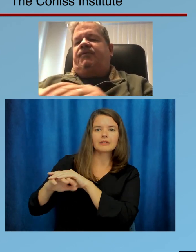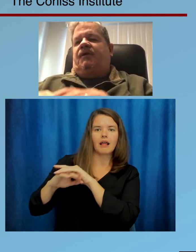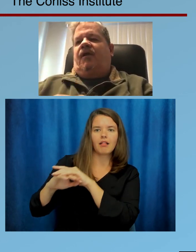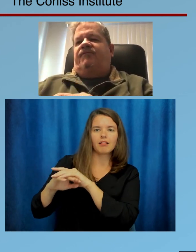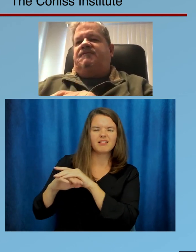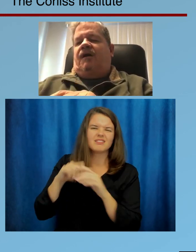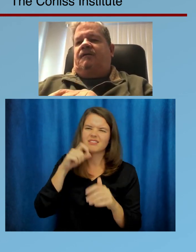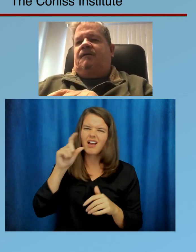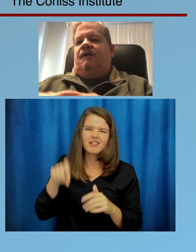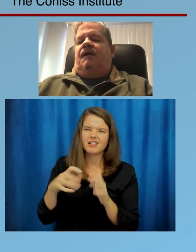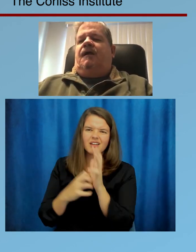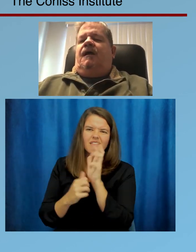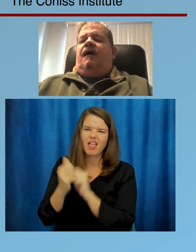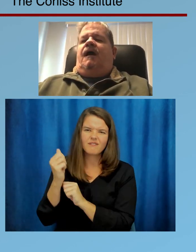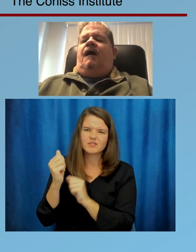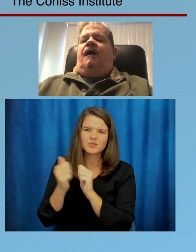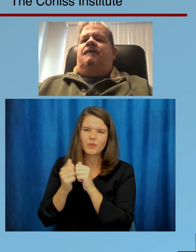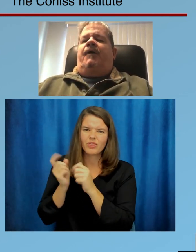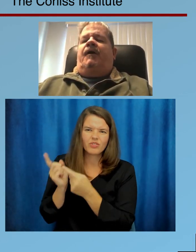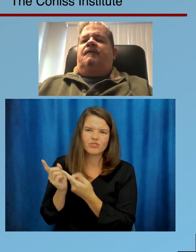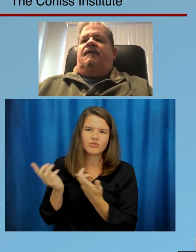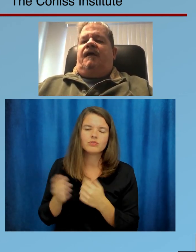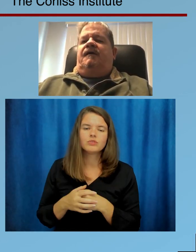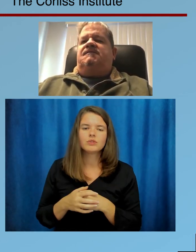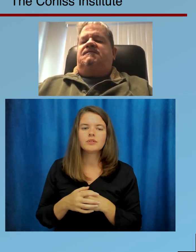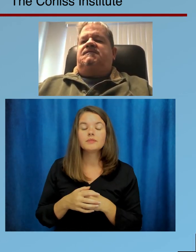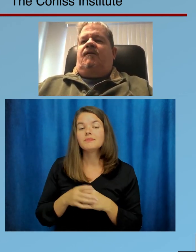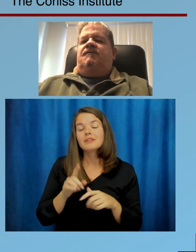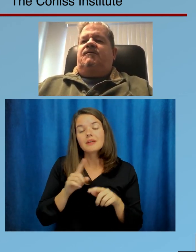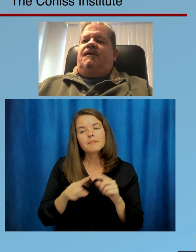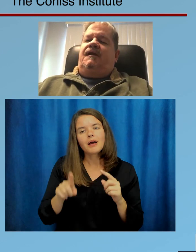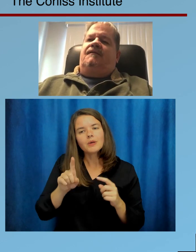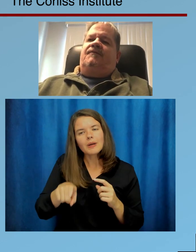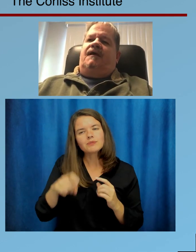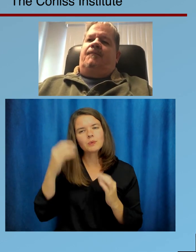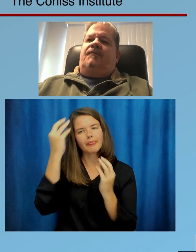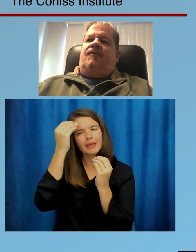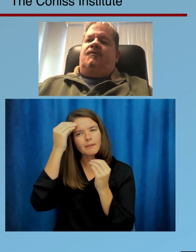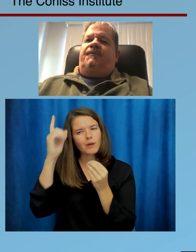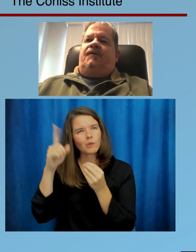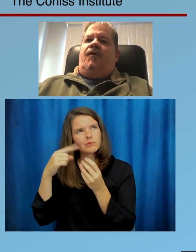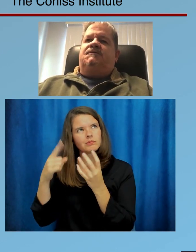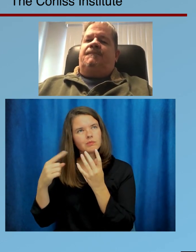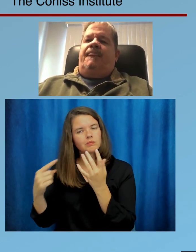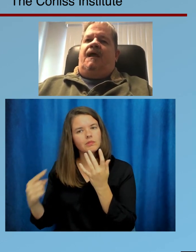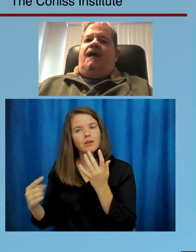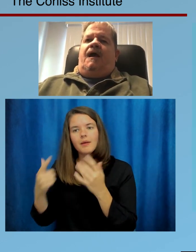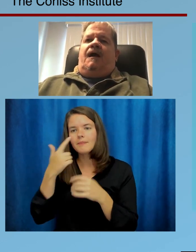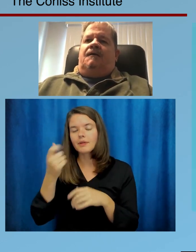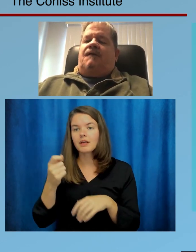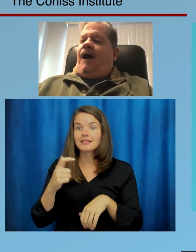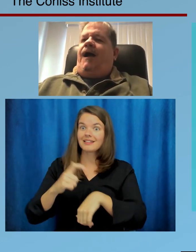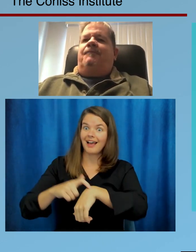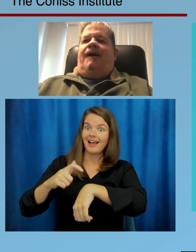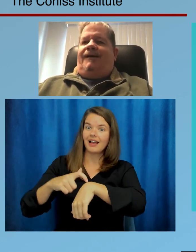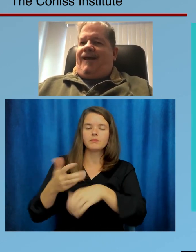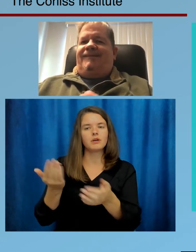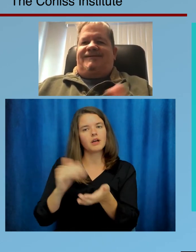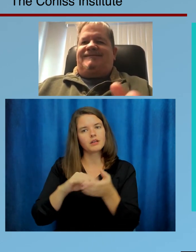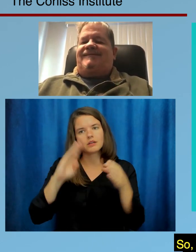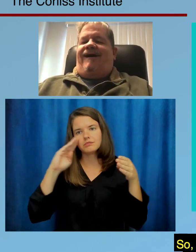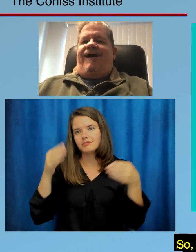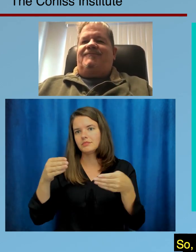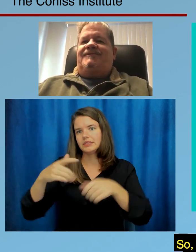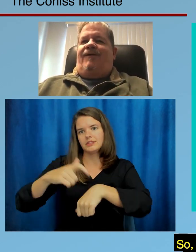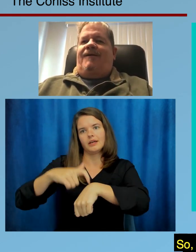don't need to put the gloves on. But the thing is, so you need to think about those because time, again,